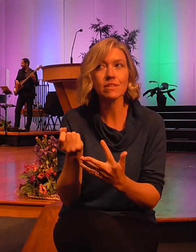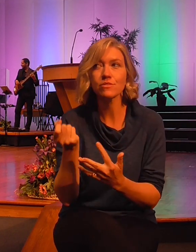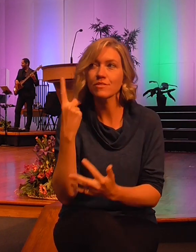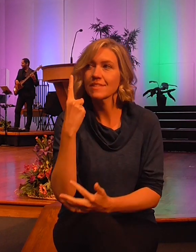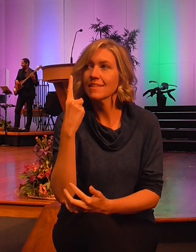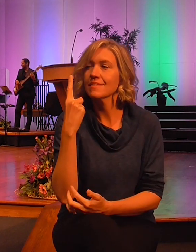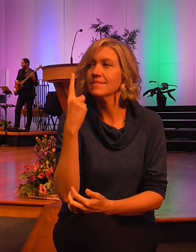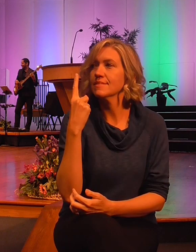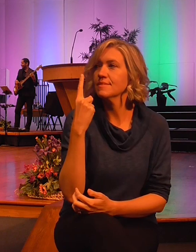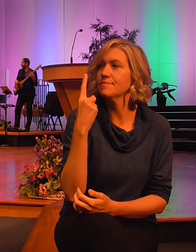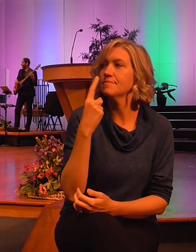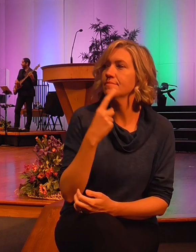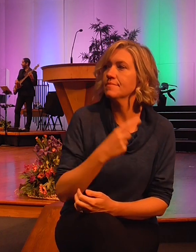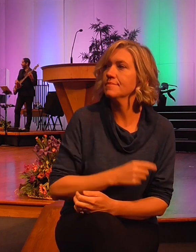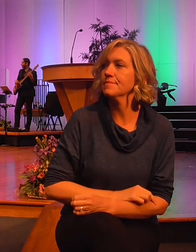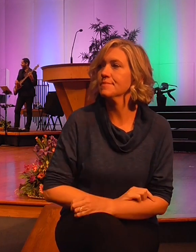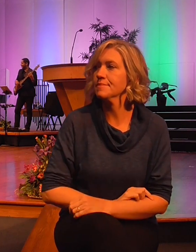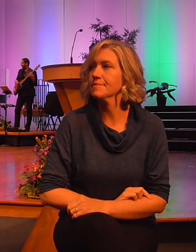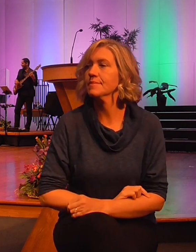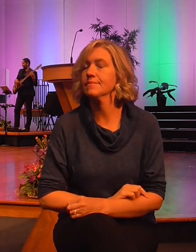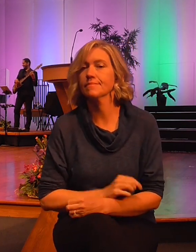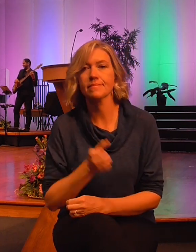understand.